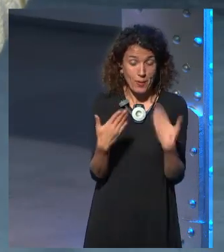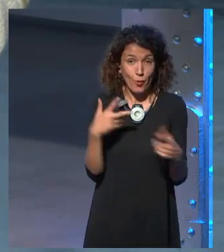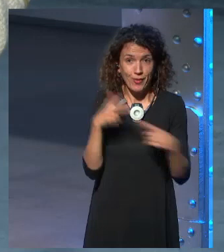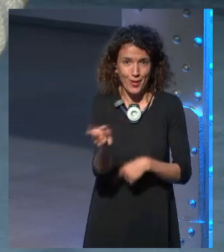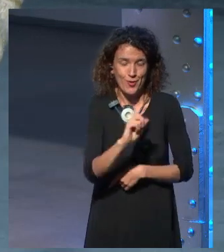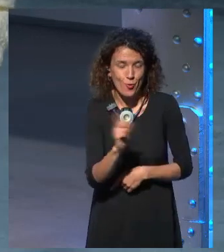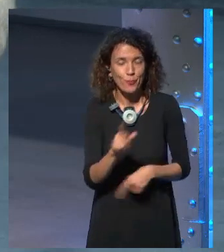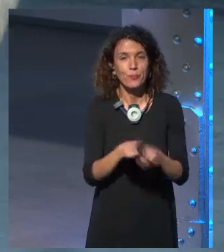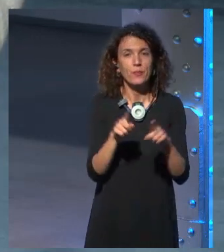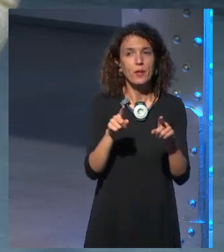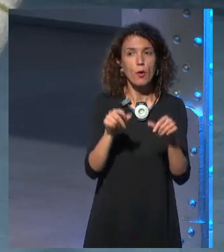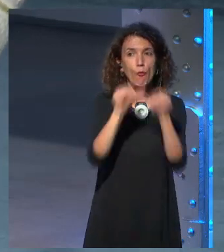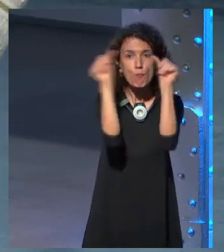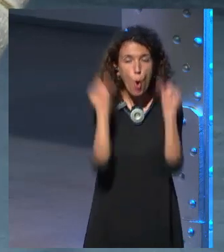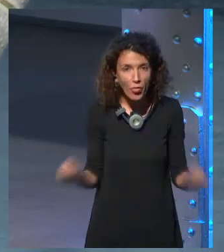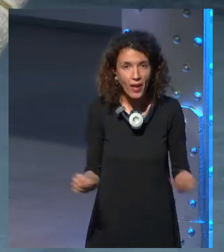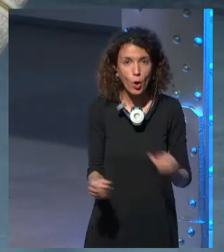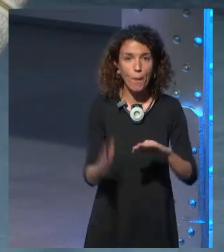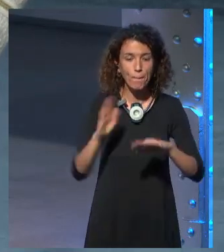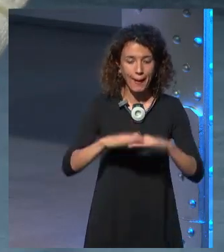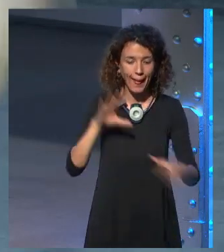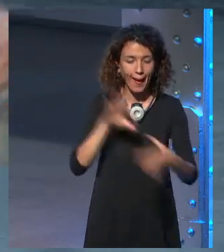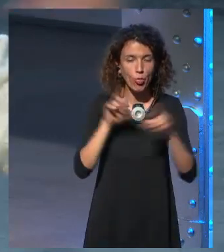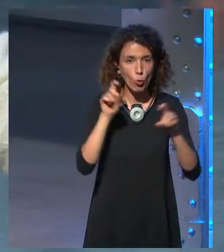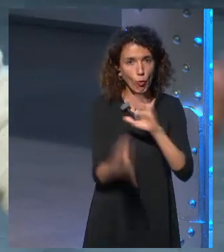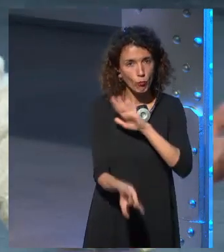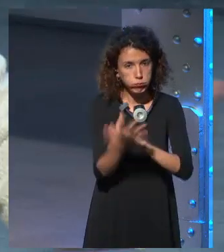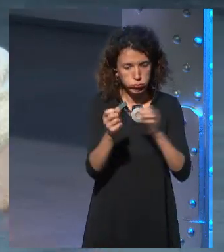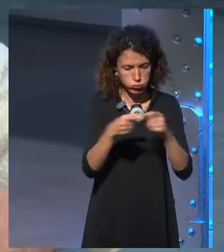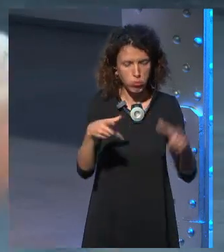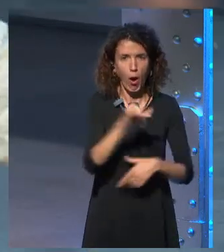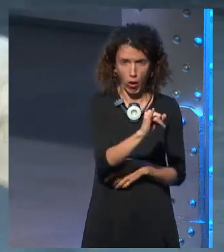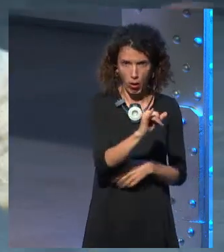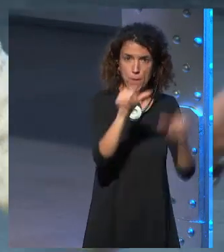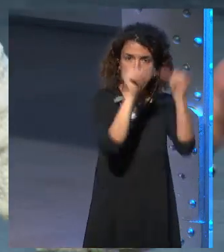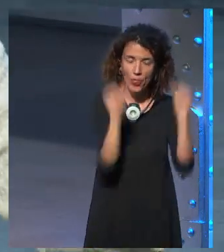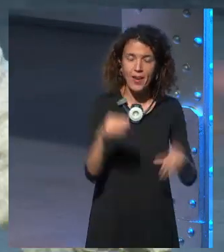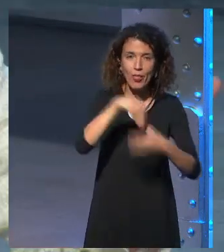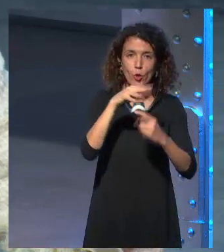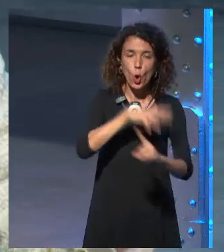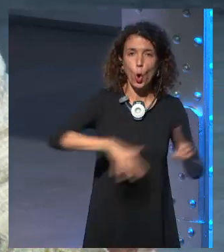education. So we've developed our factory models for education in the context of